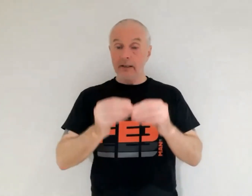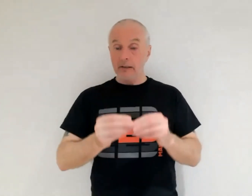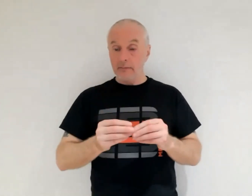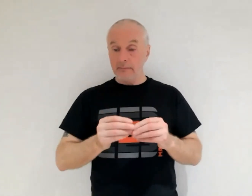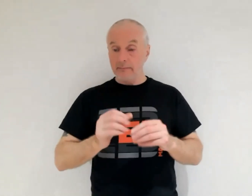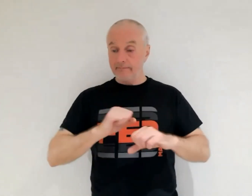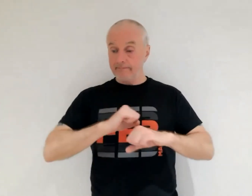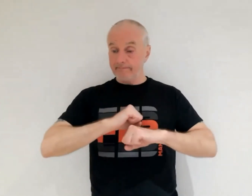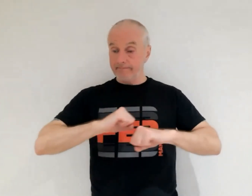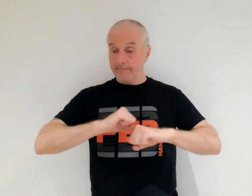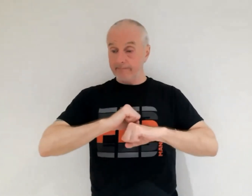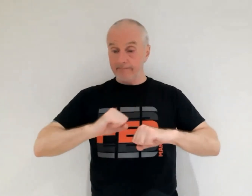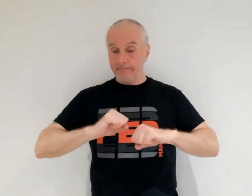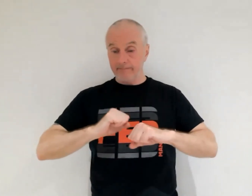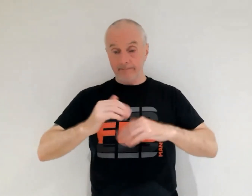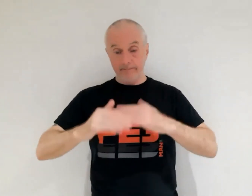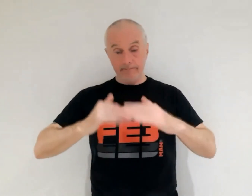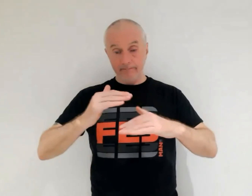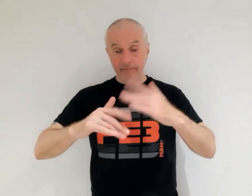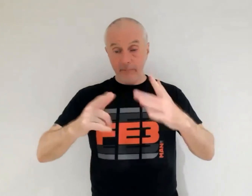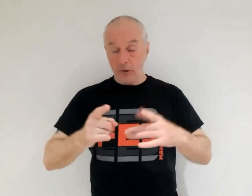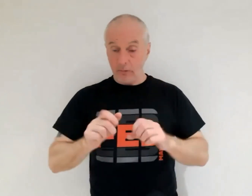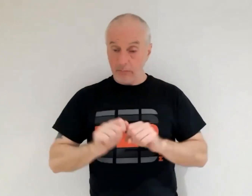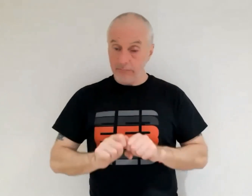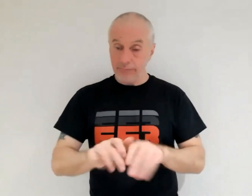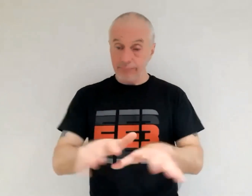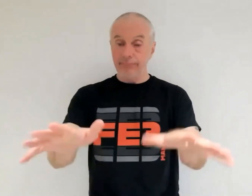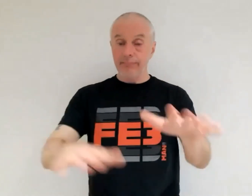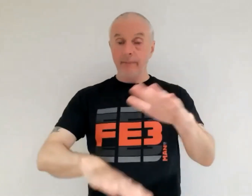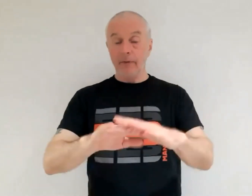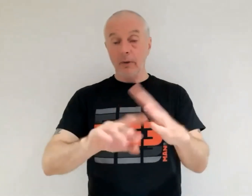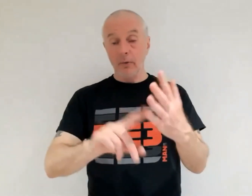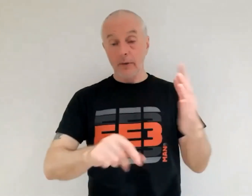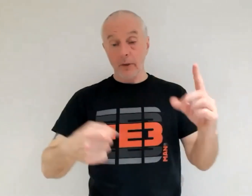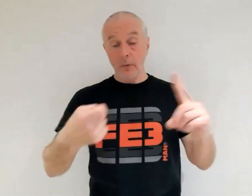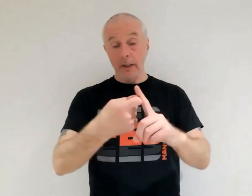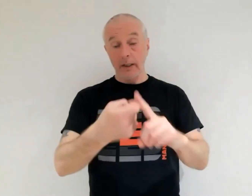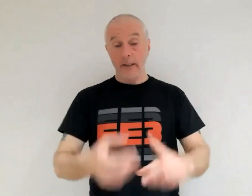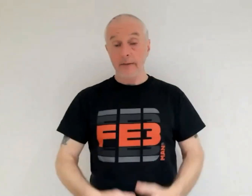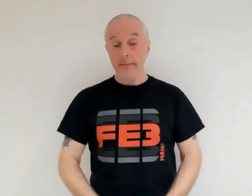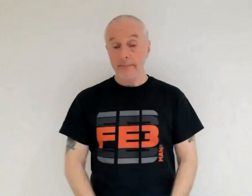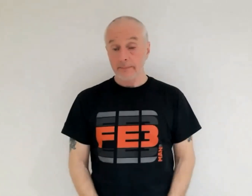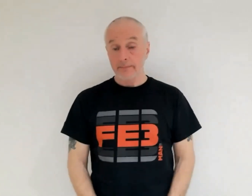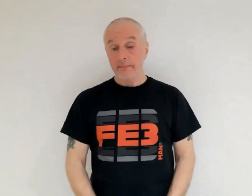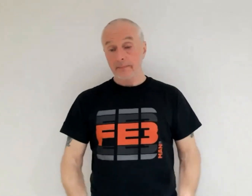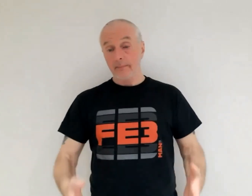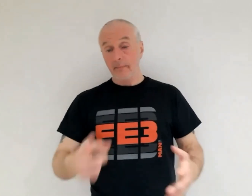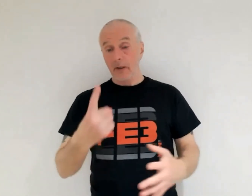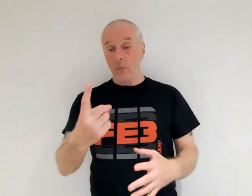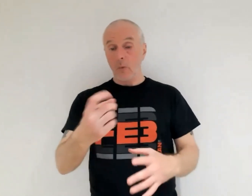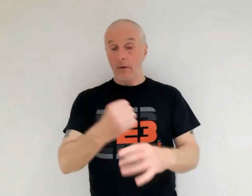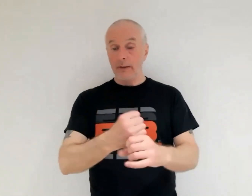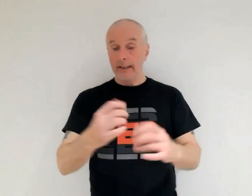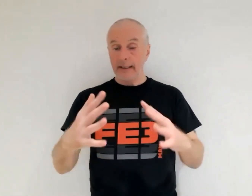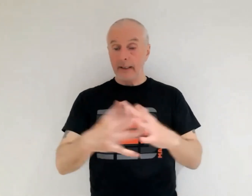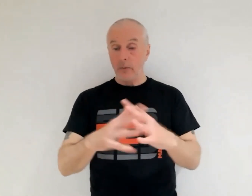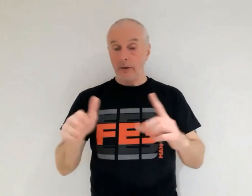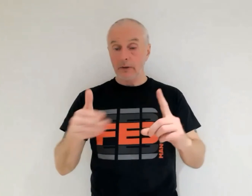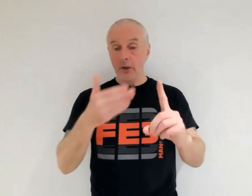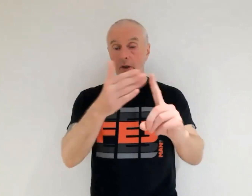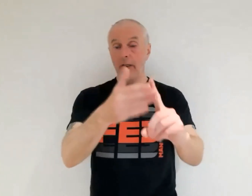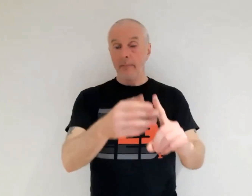with a blend. That's probably still some years away. 1 gigawatt target by 2025, 5 gigawatts